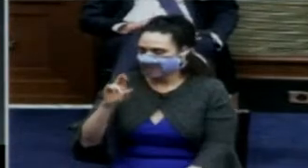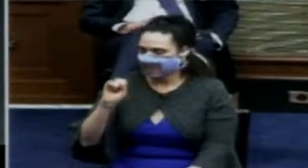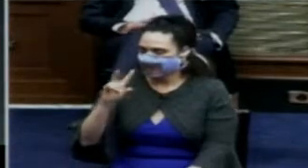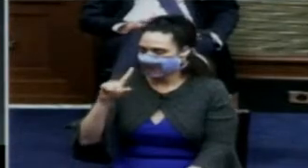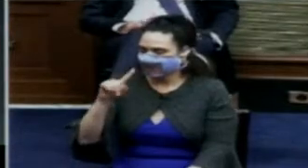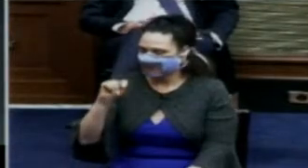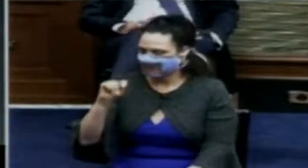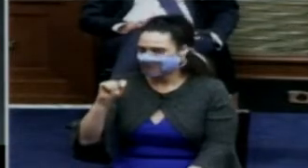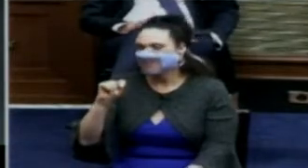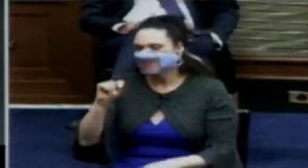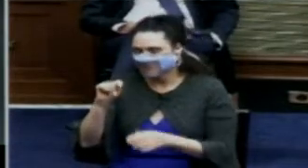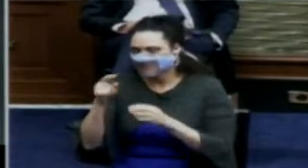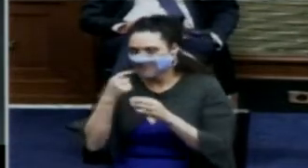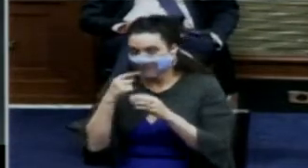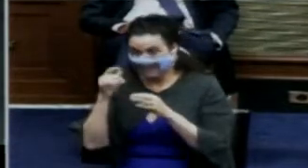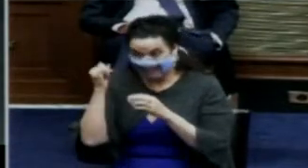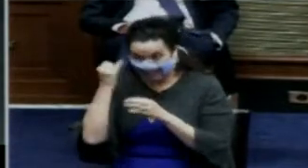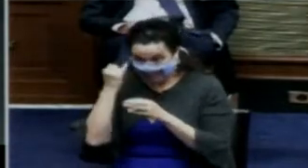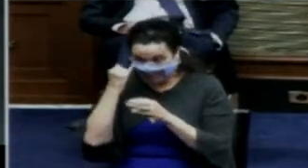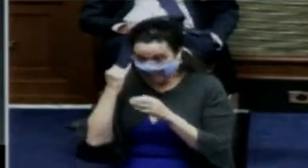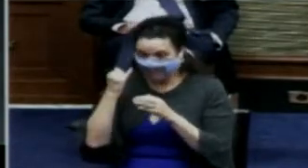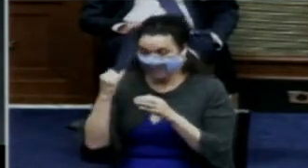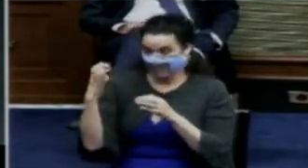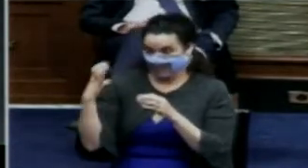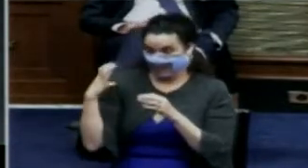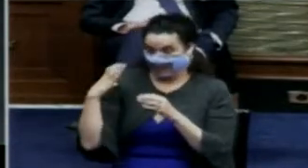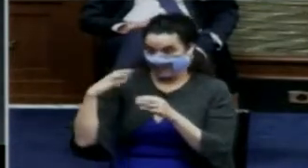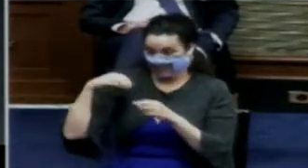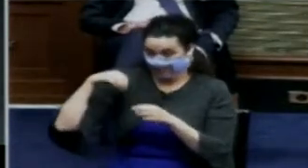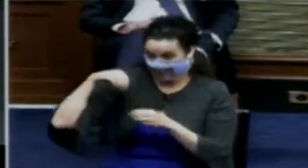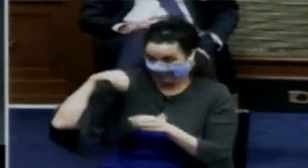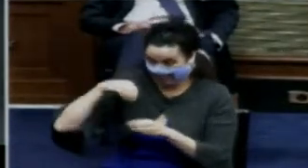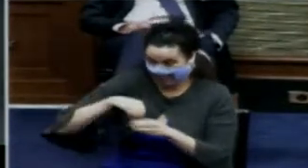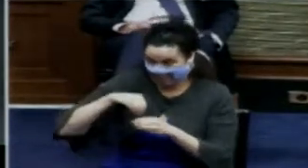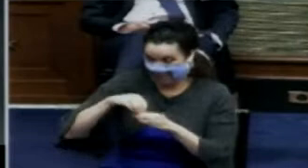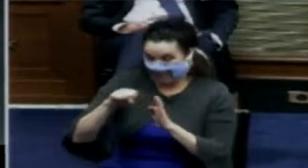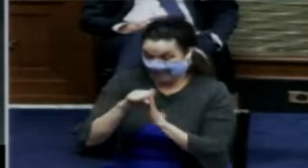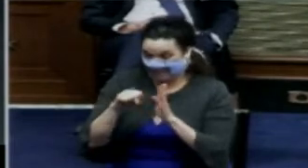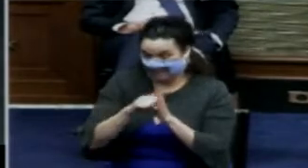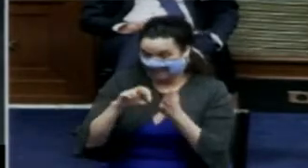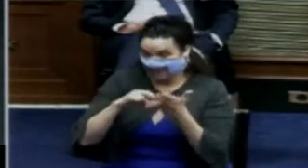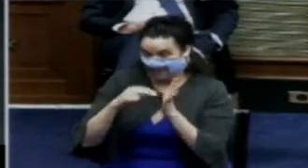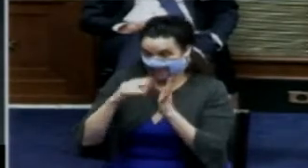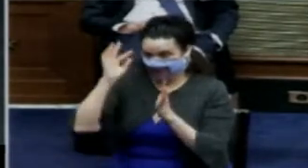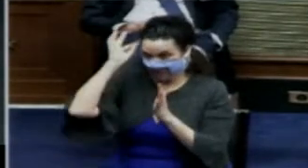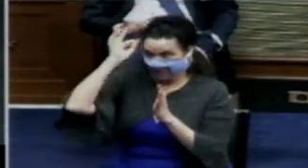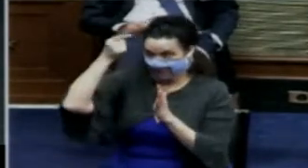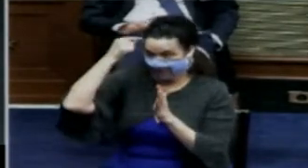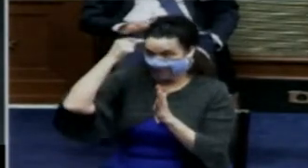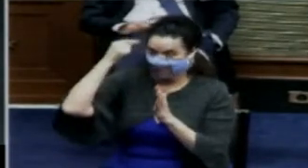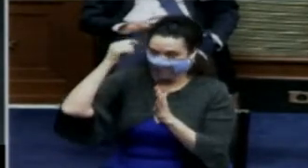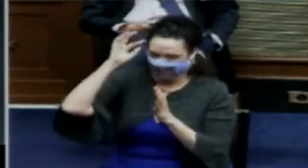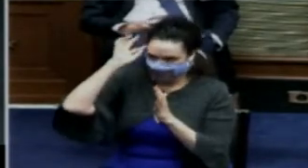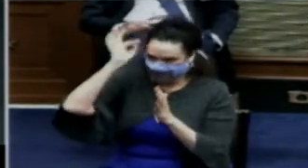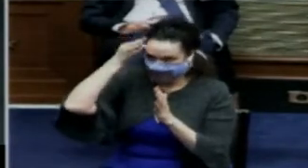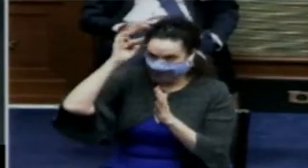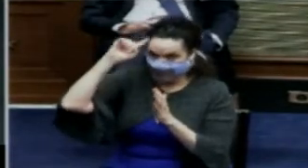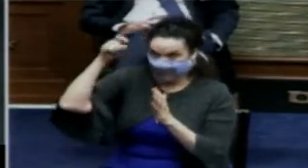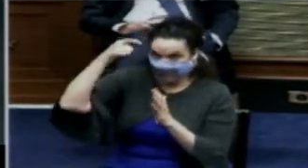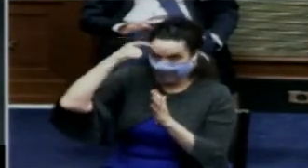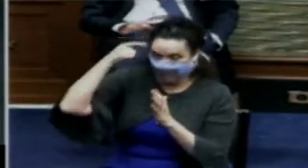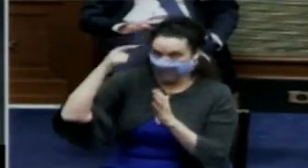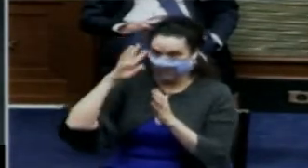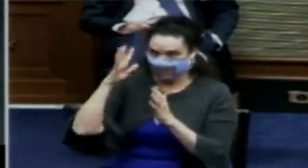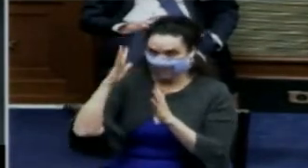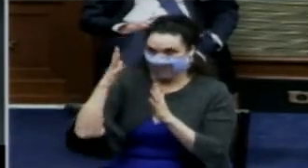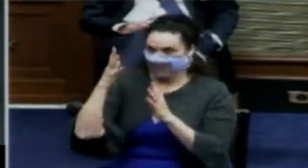state, the federal government would be subject to undue influence of the host state. The founders wanted the capital separate from any